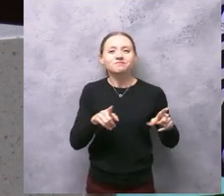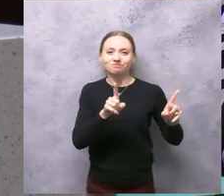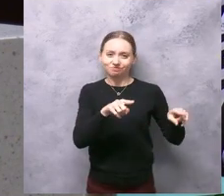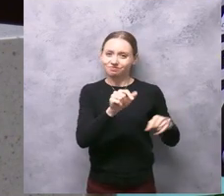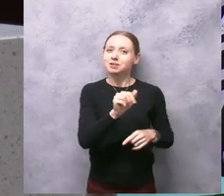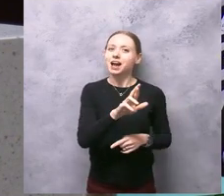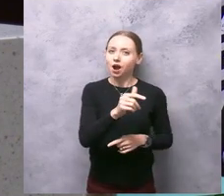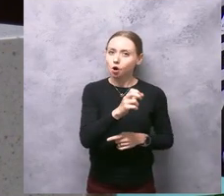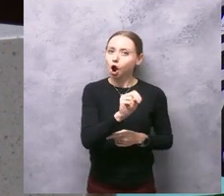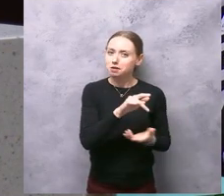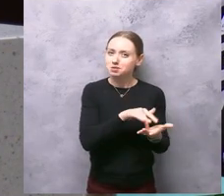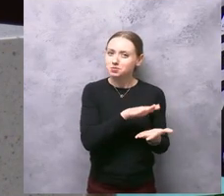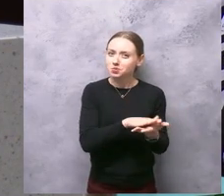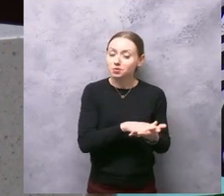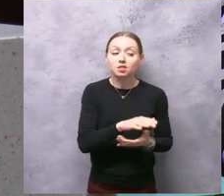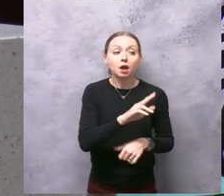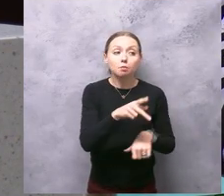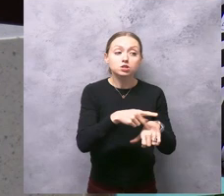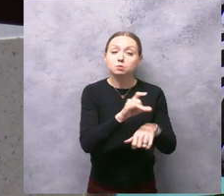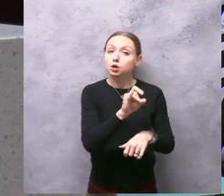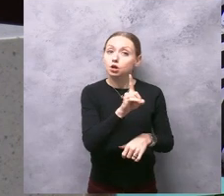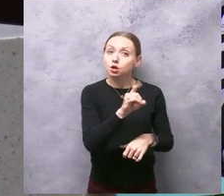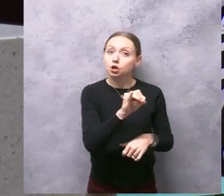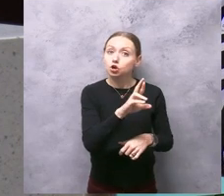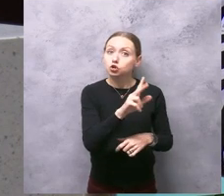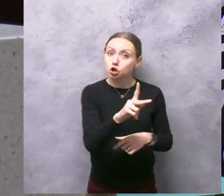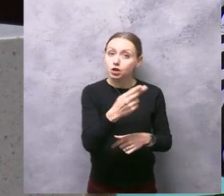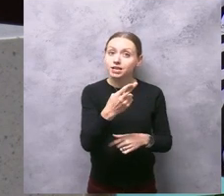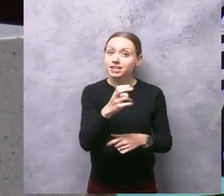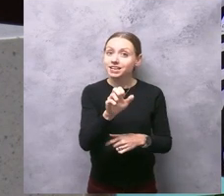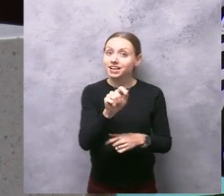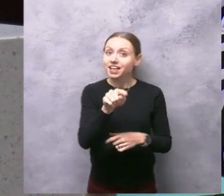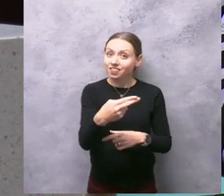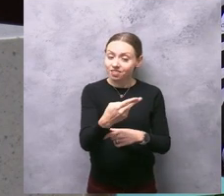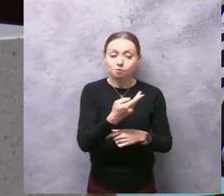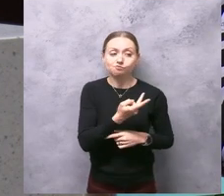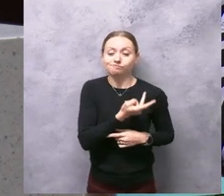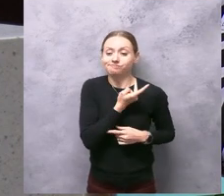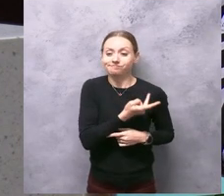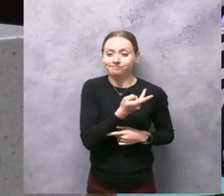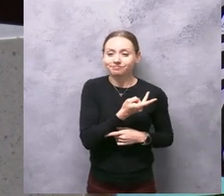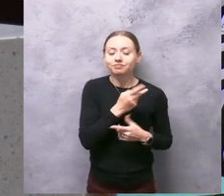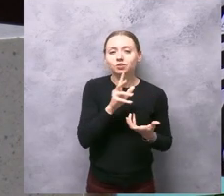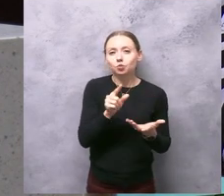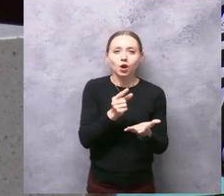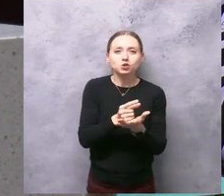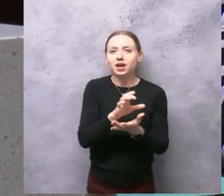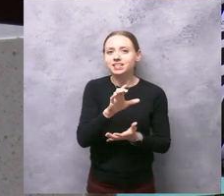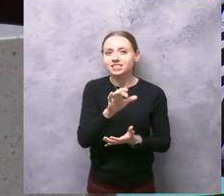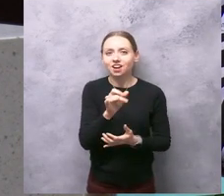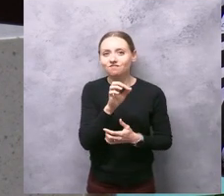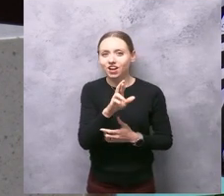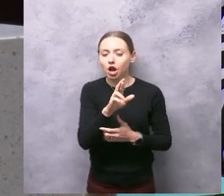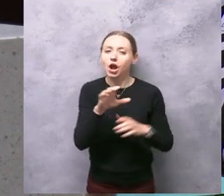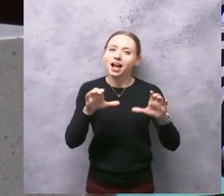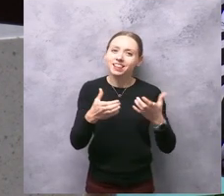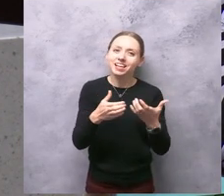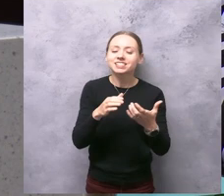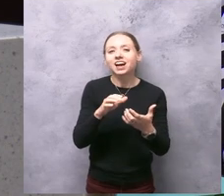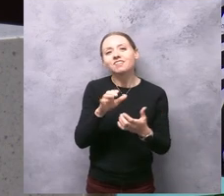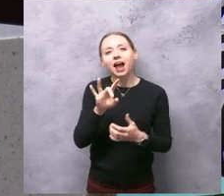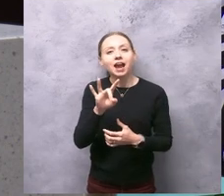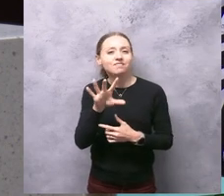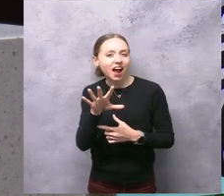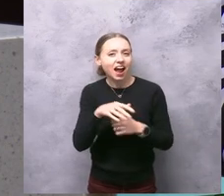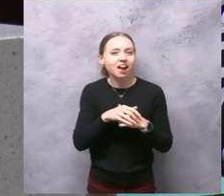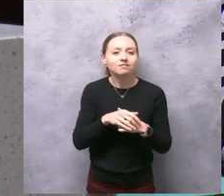my heart. And Principal Dirk Heath, actually, him and I are alumni from Cypress-Fair, class of 85 at Cypress-Fair. Bobcat fight